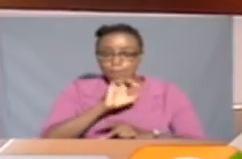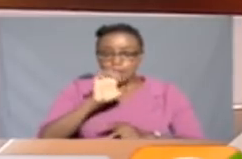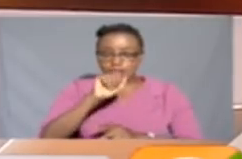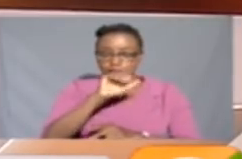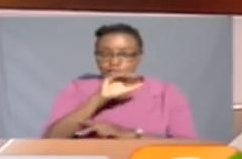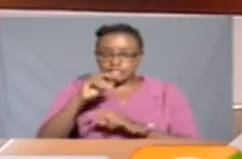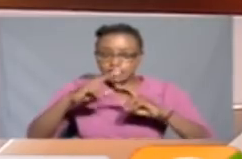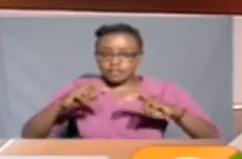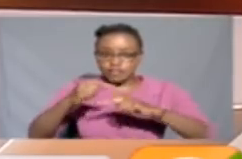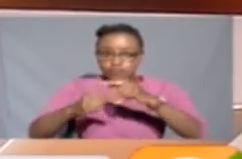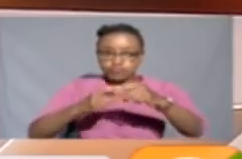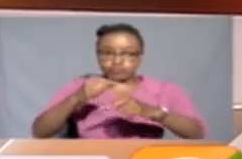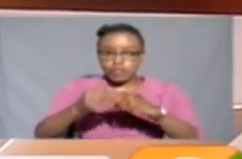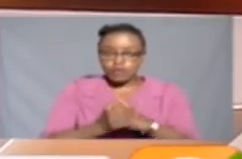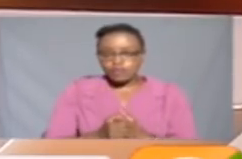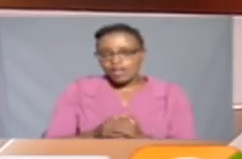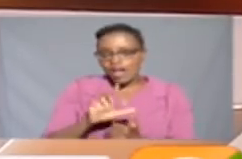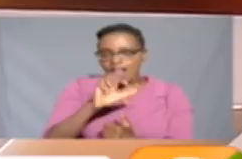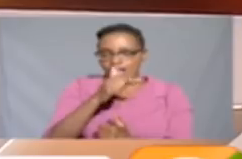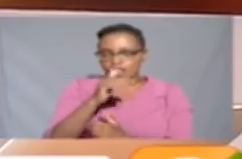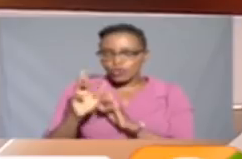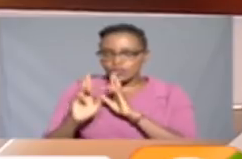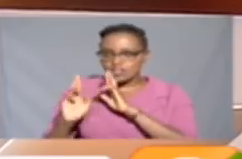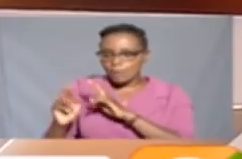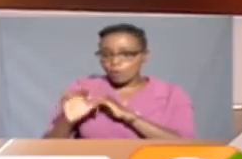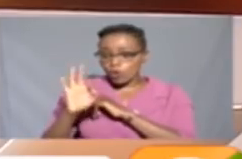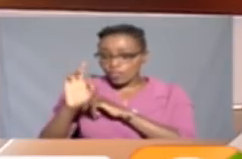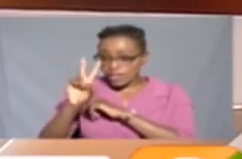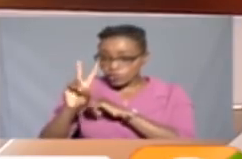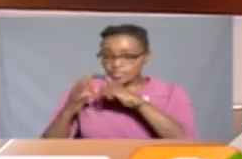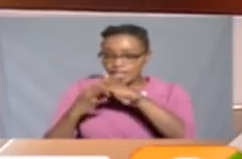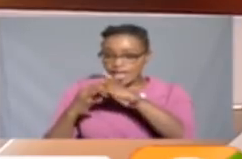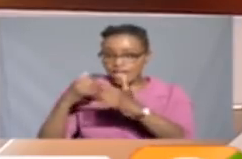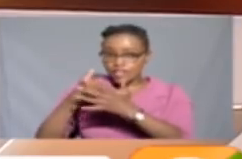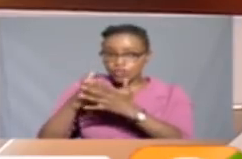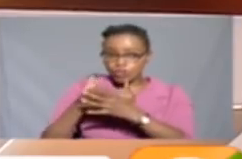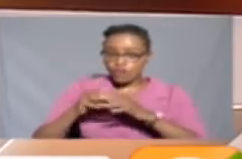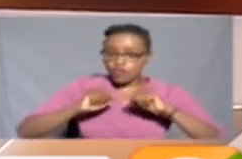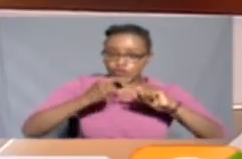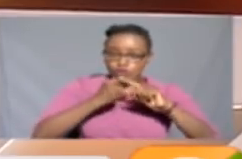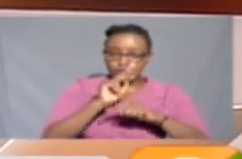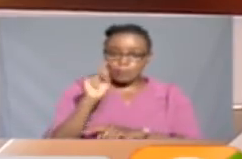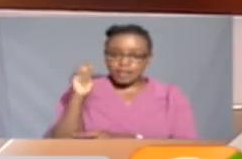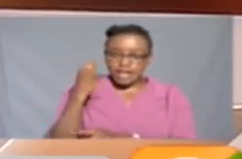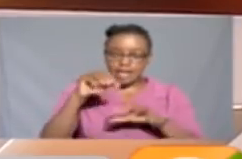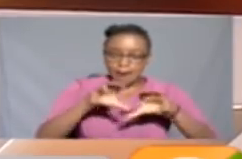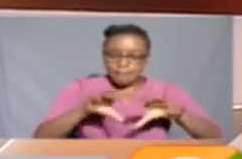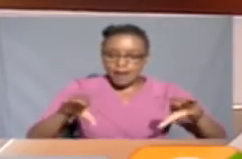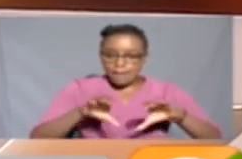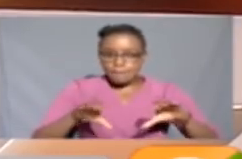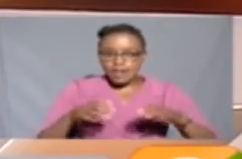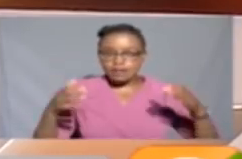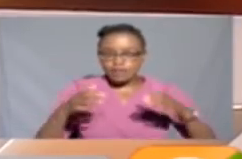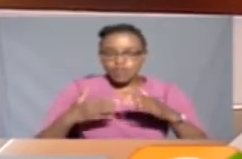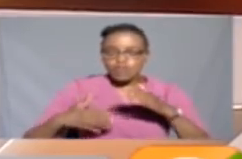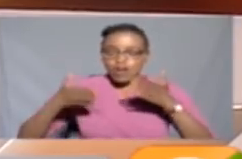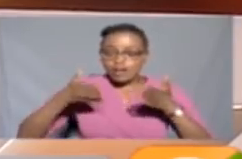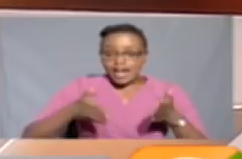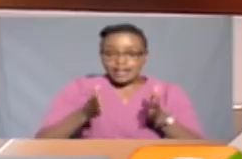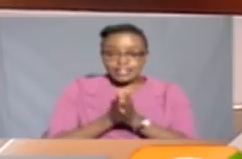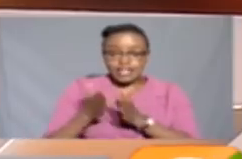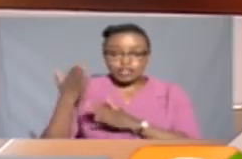been investigating. And as Stephen Leto now reports, the 28 include officials of the Kenya Pipeline Company, current and former